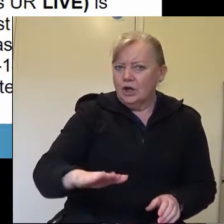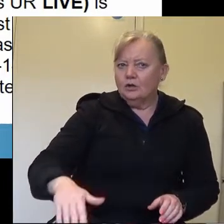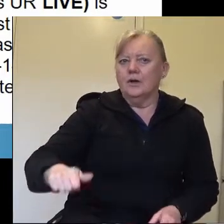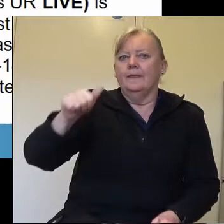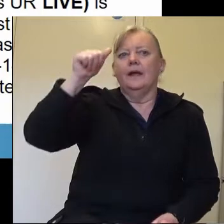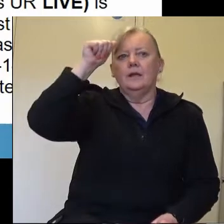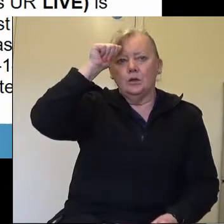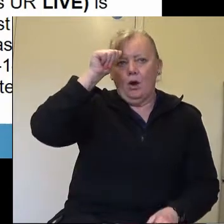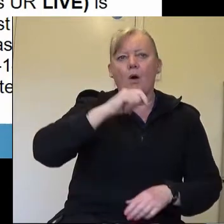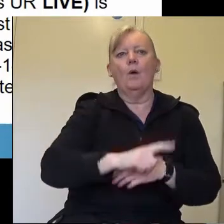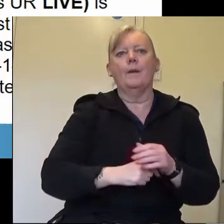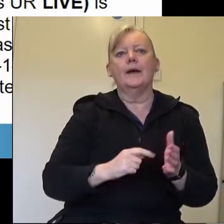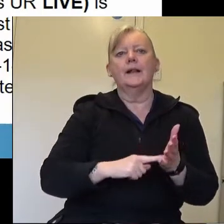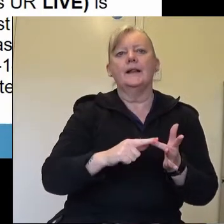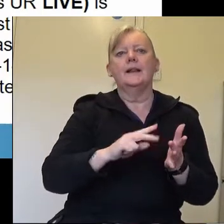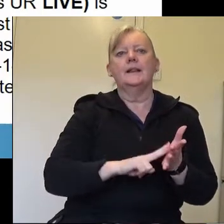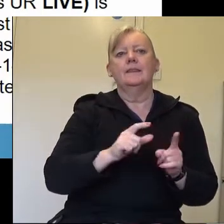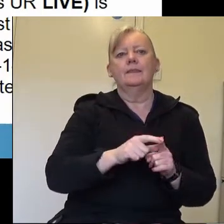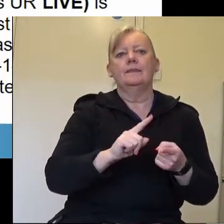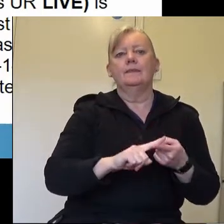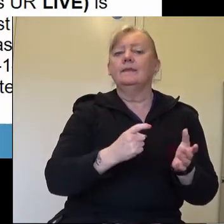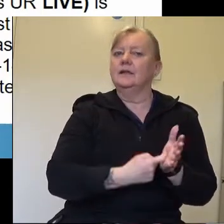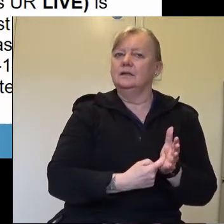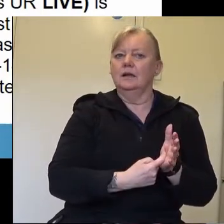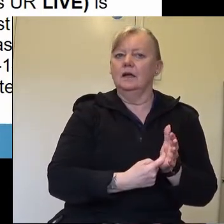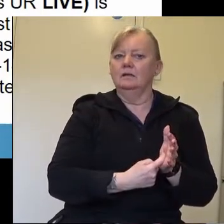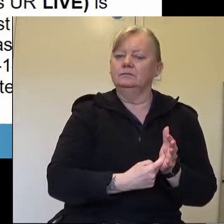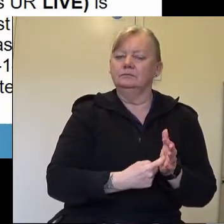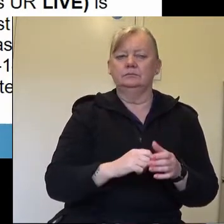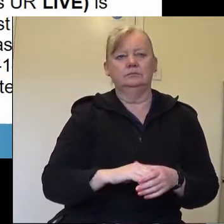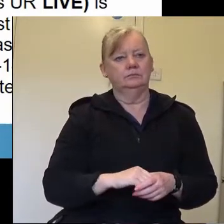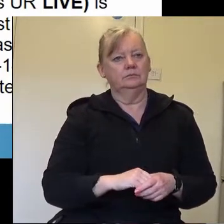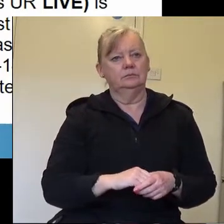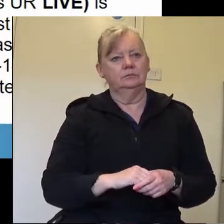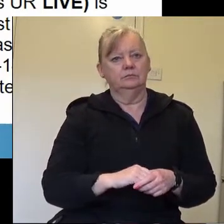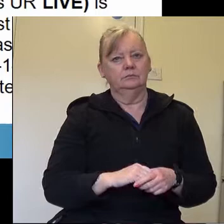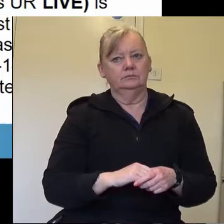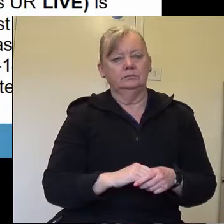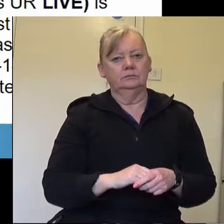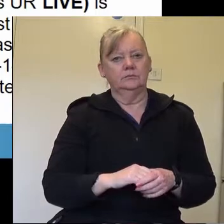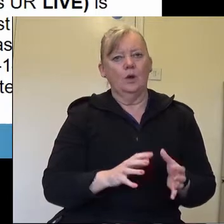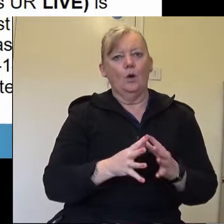to me. And I'm not talking only about teenagers, I'm talking about primary school kids as well.